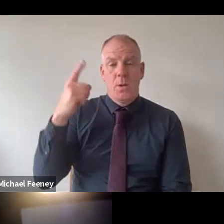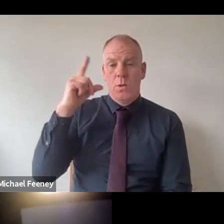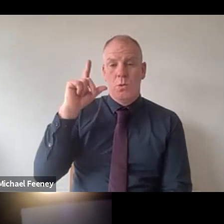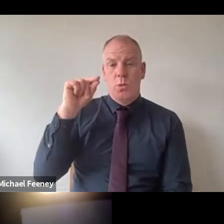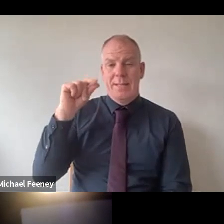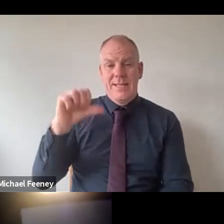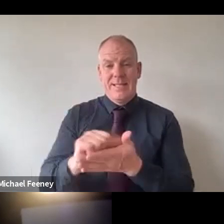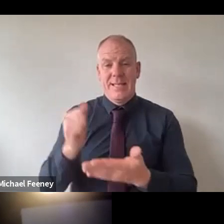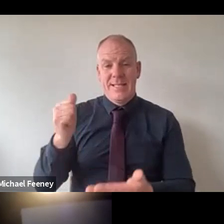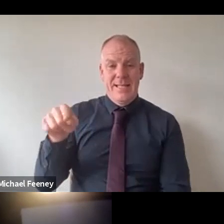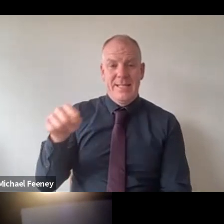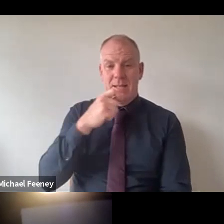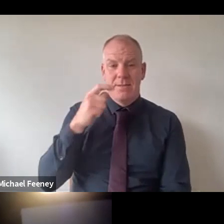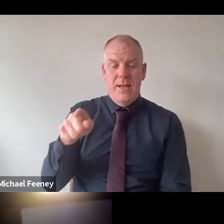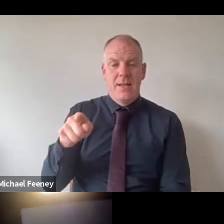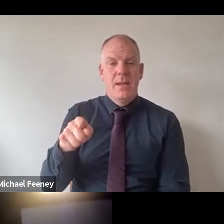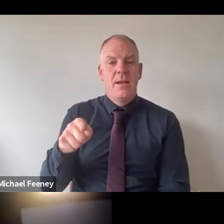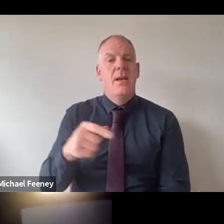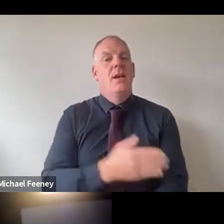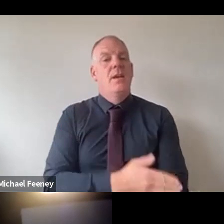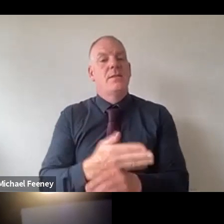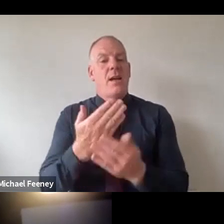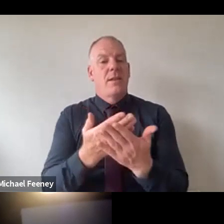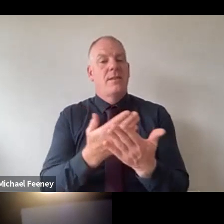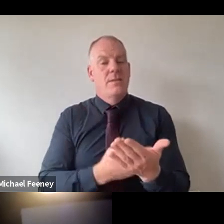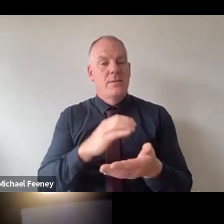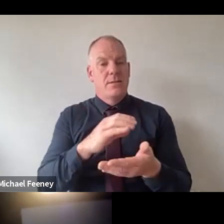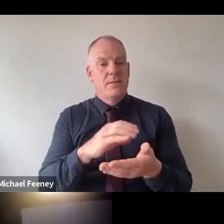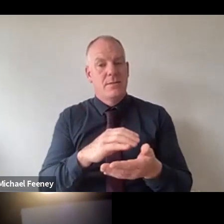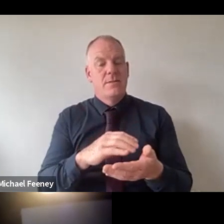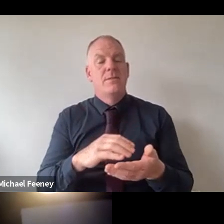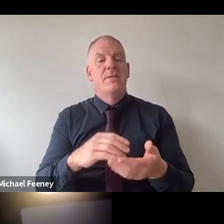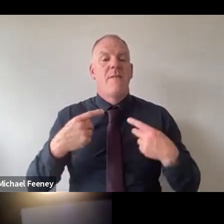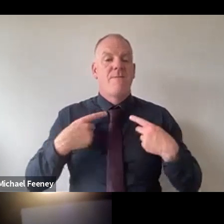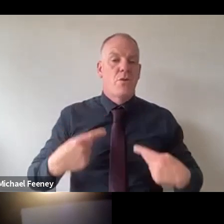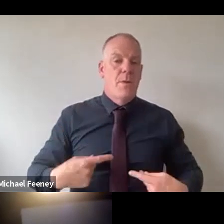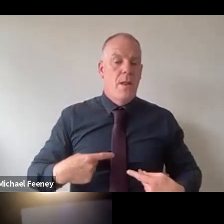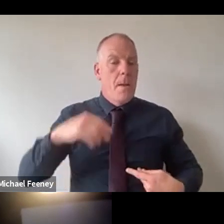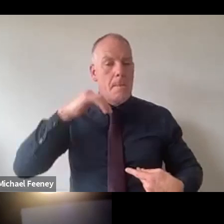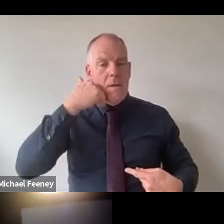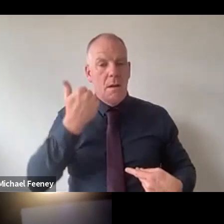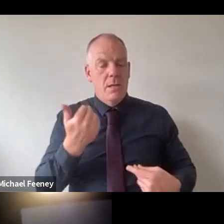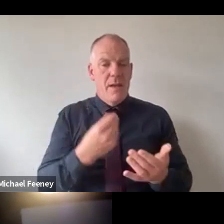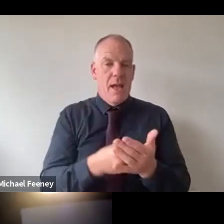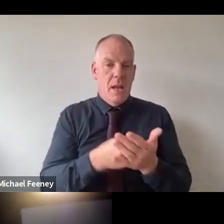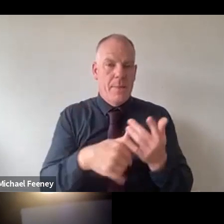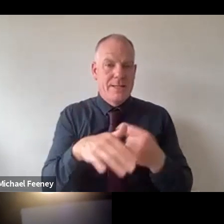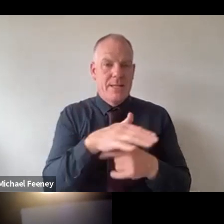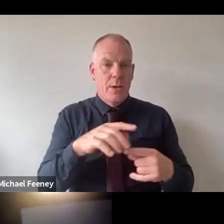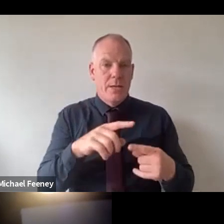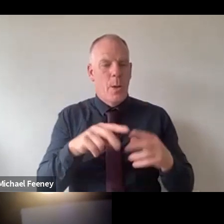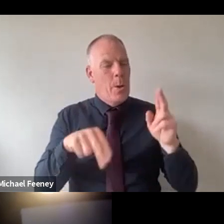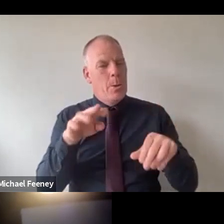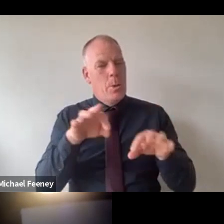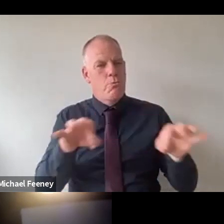2016 that they introduced in the legislation particular vulnerability resulting from economic situation as a new ground